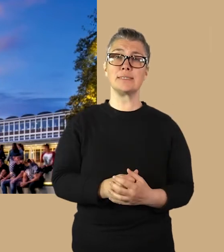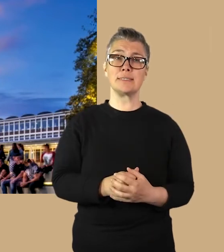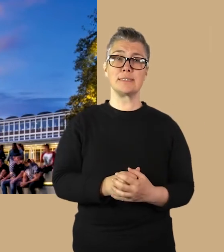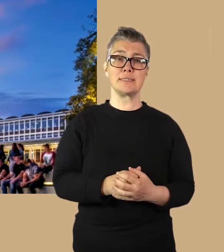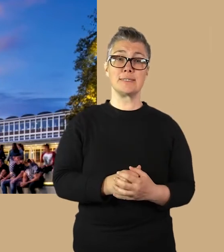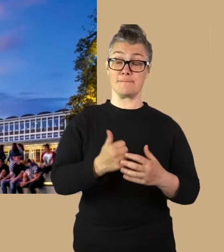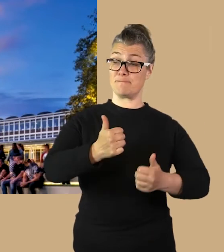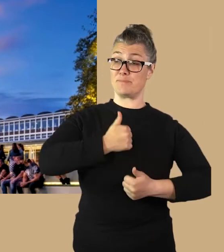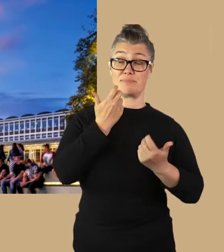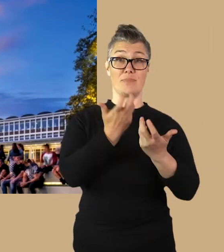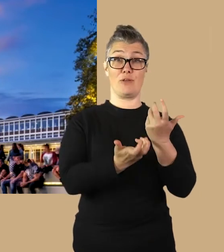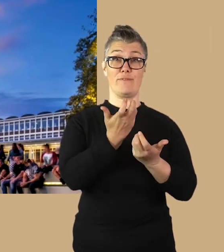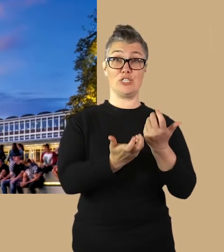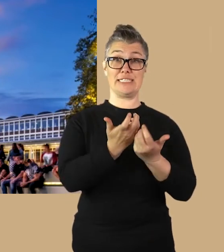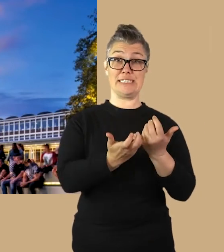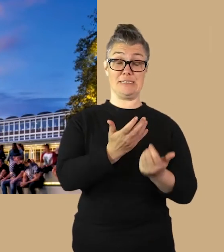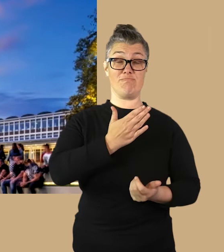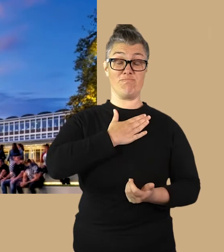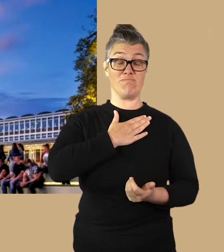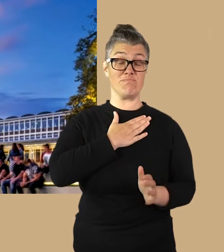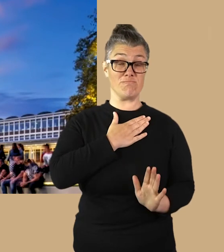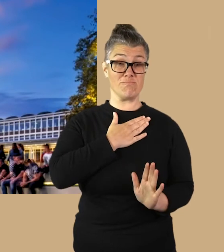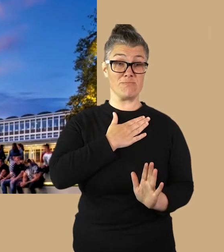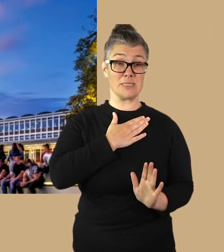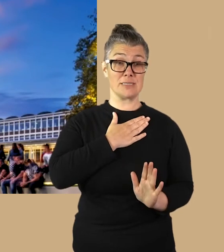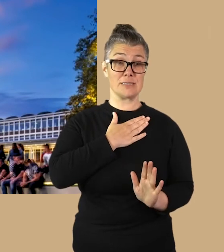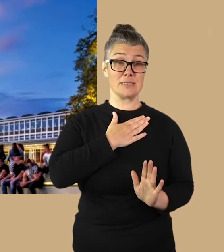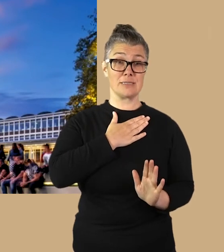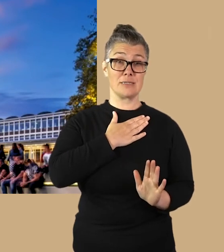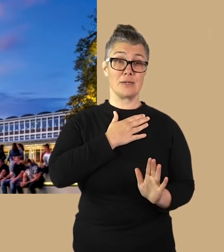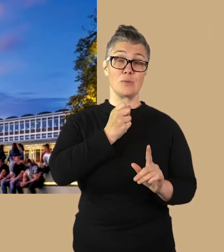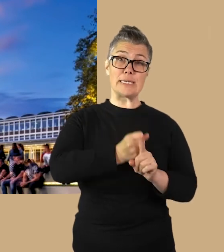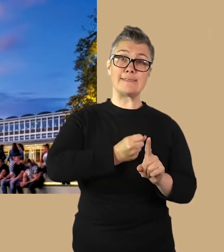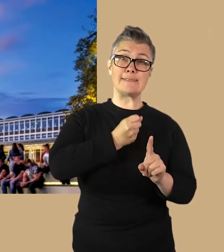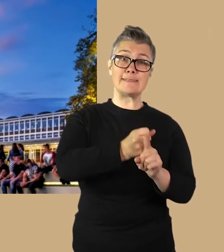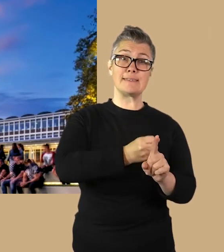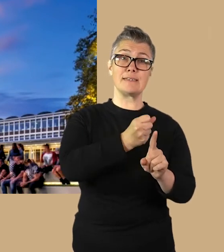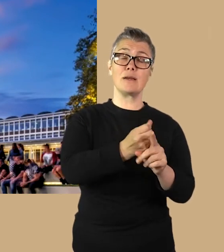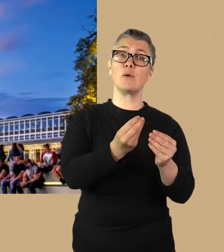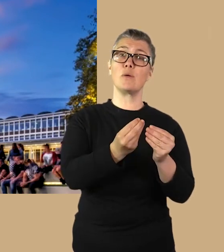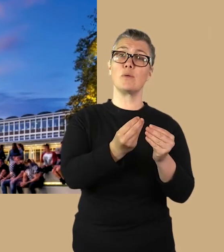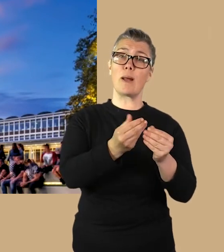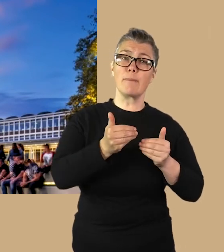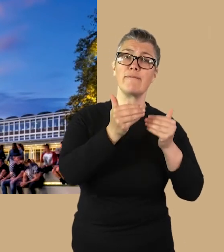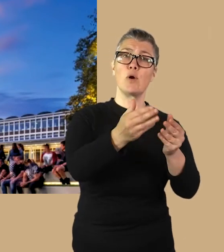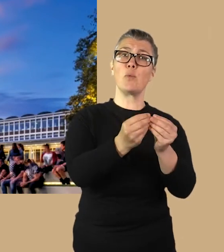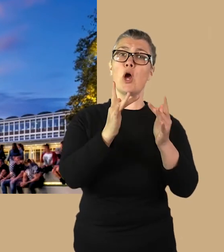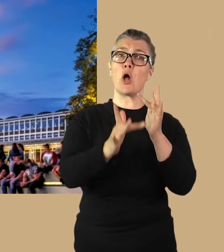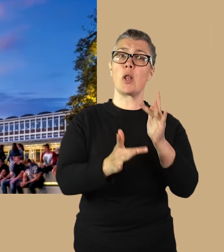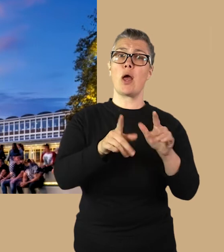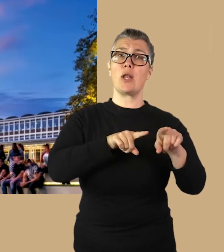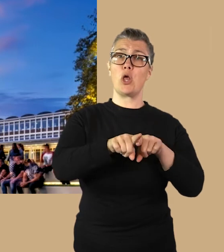in our university, we are pushing forward with online